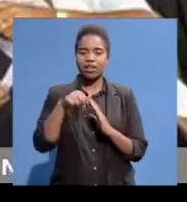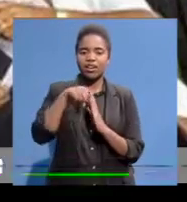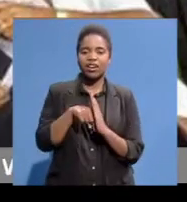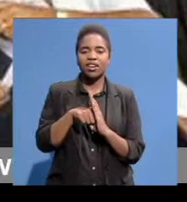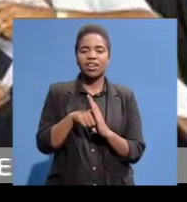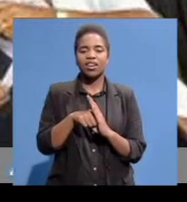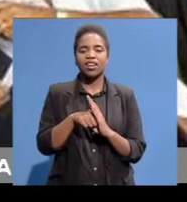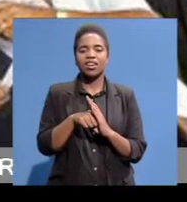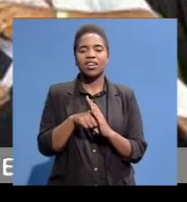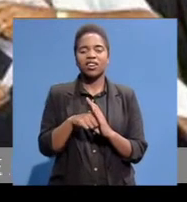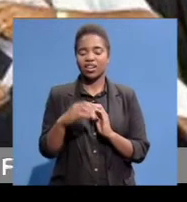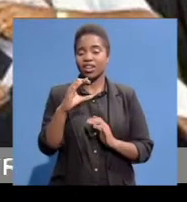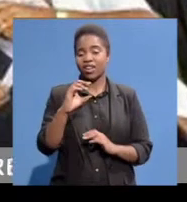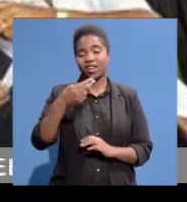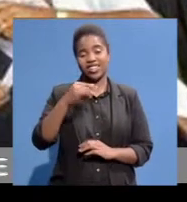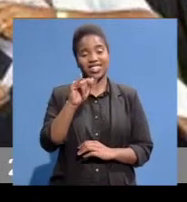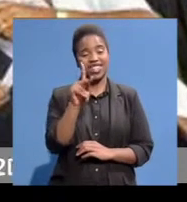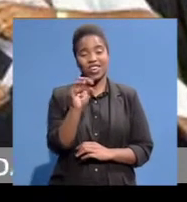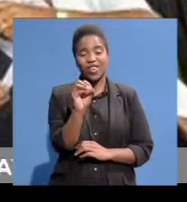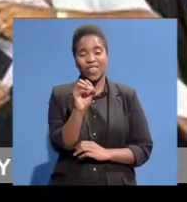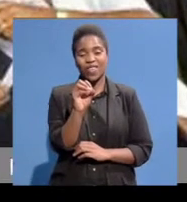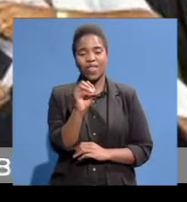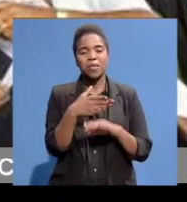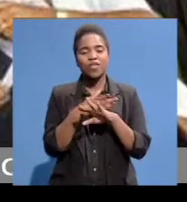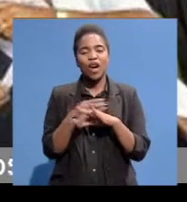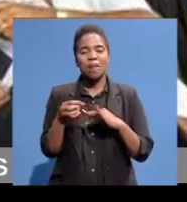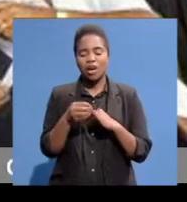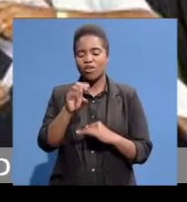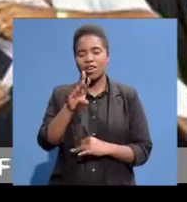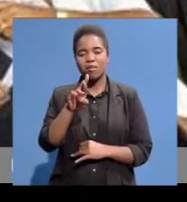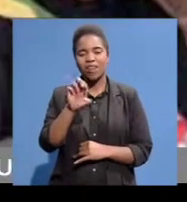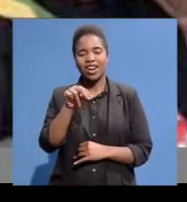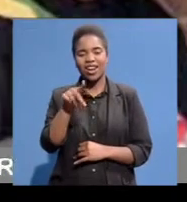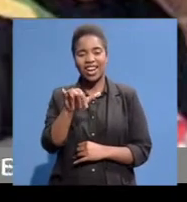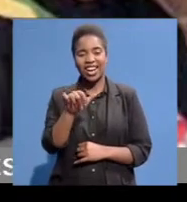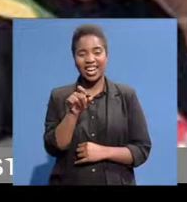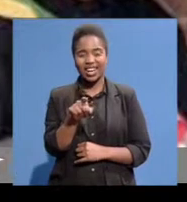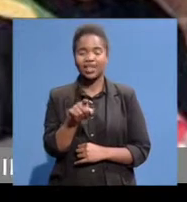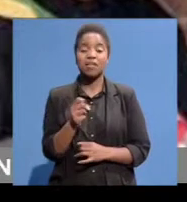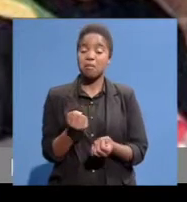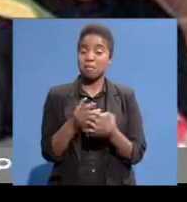Miss You, Mandela. Chico was a serious revolutionary. You know, a lot of people don't even